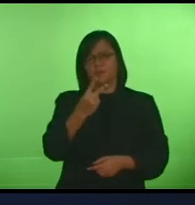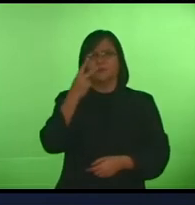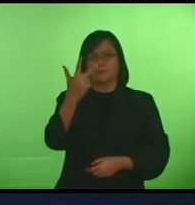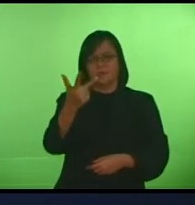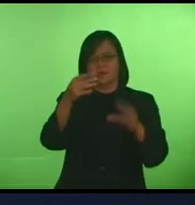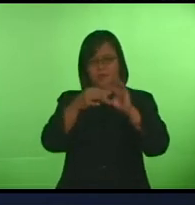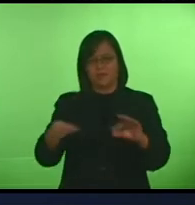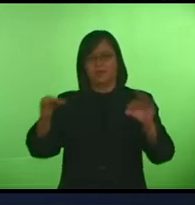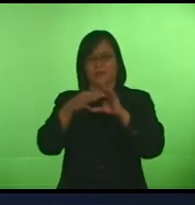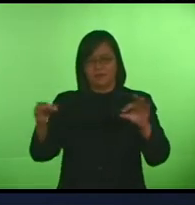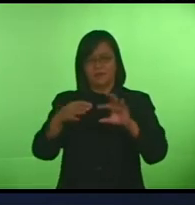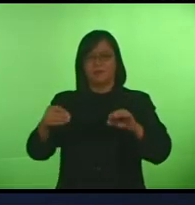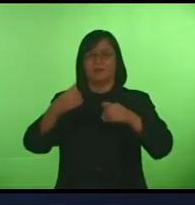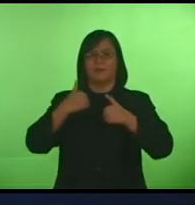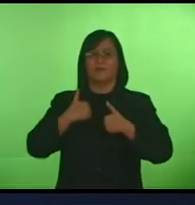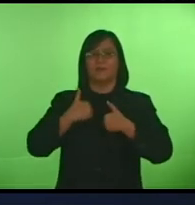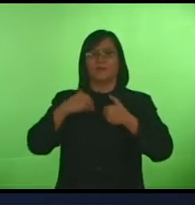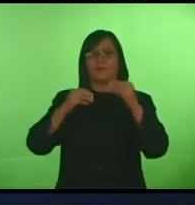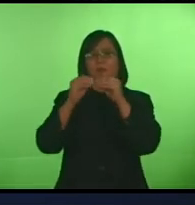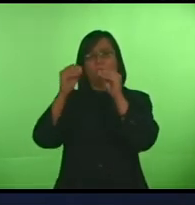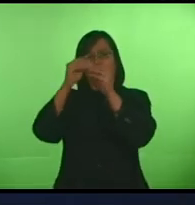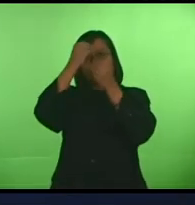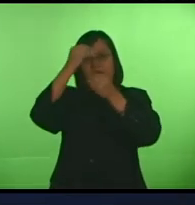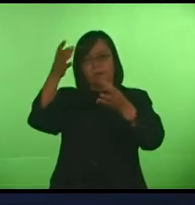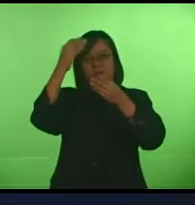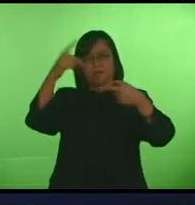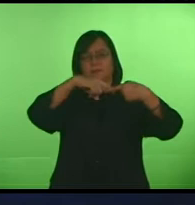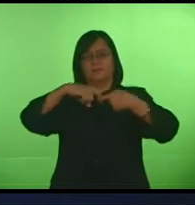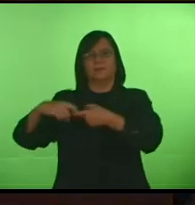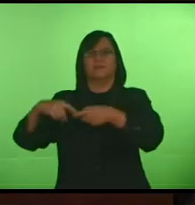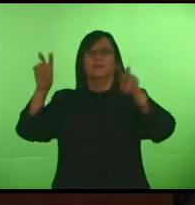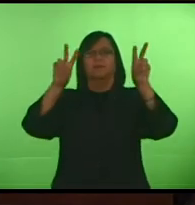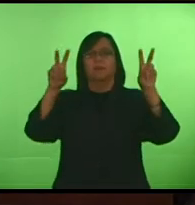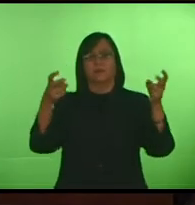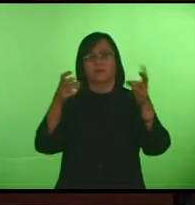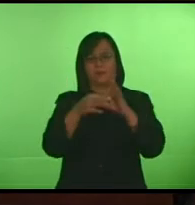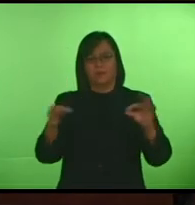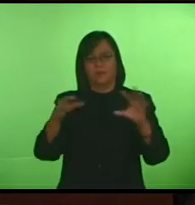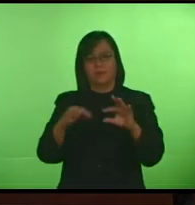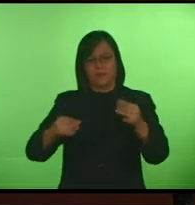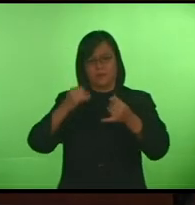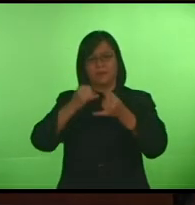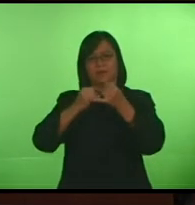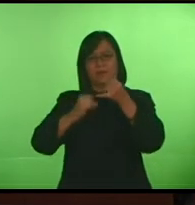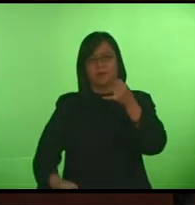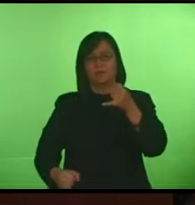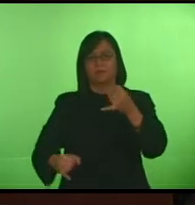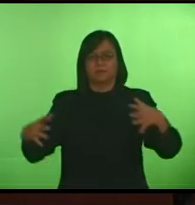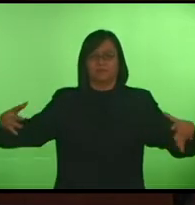that provide more information of the topic sentence. Lastly, the